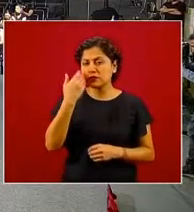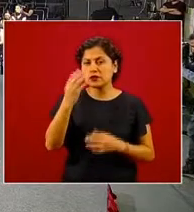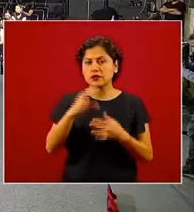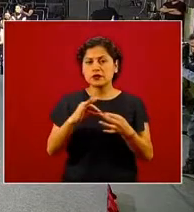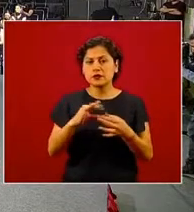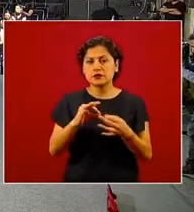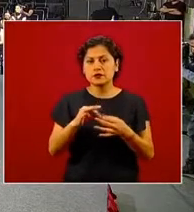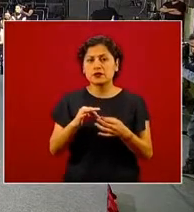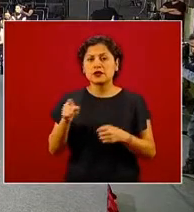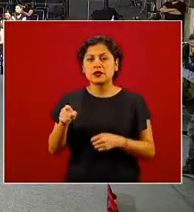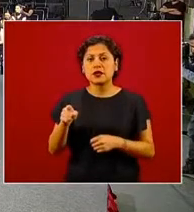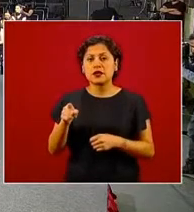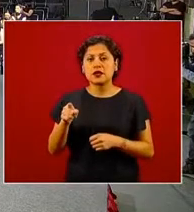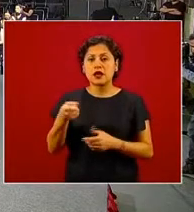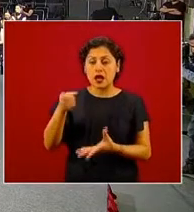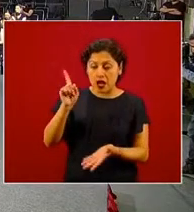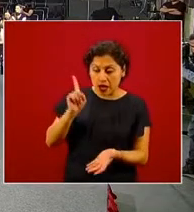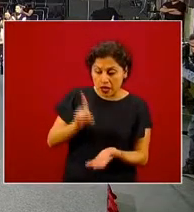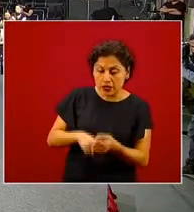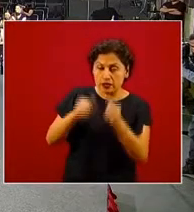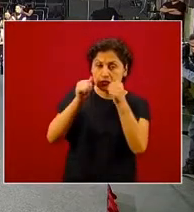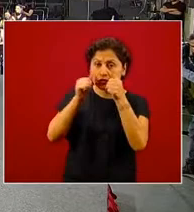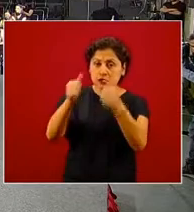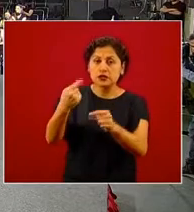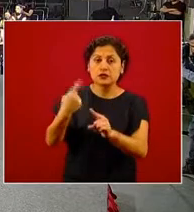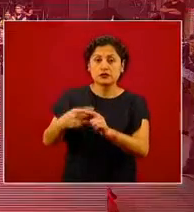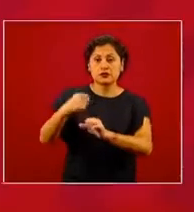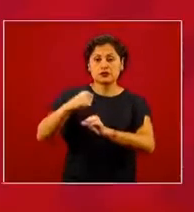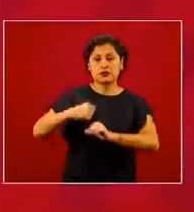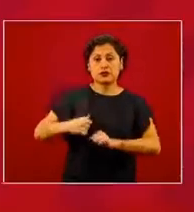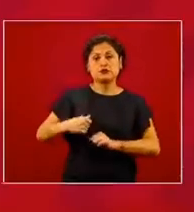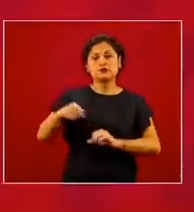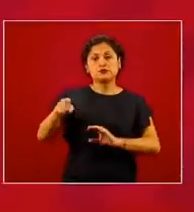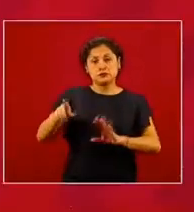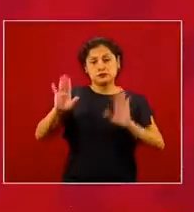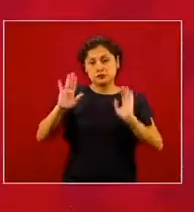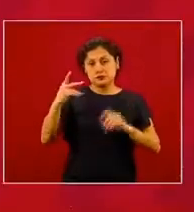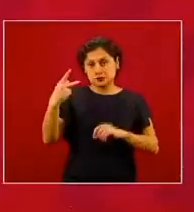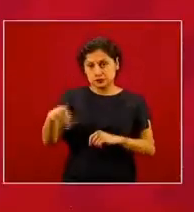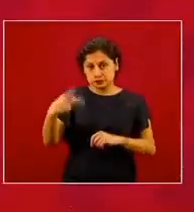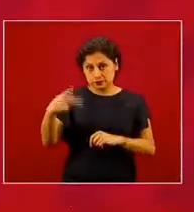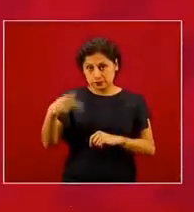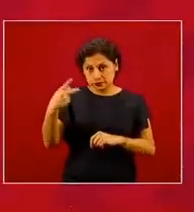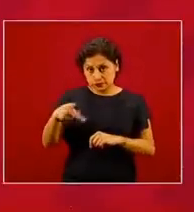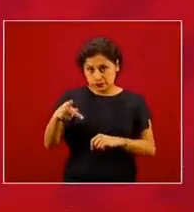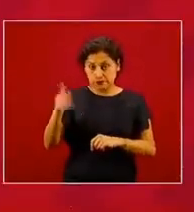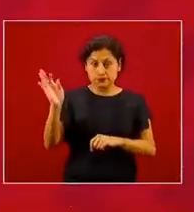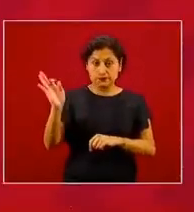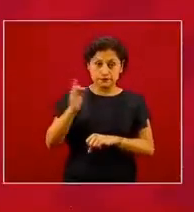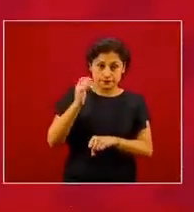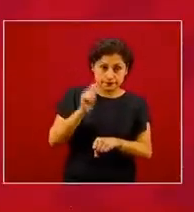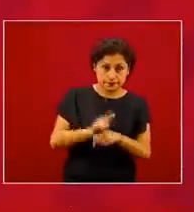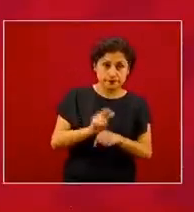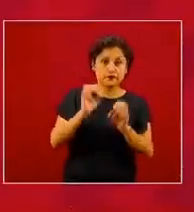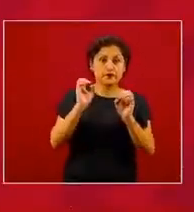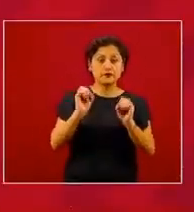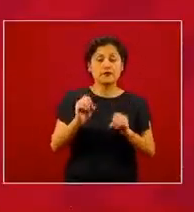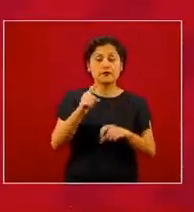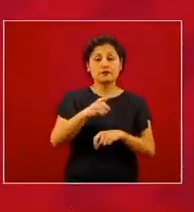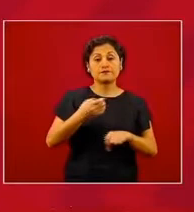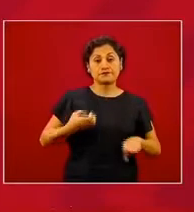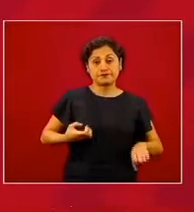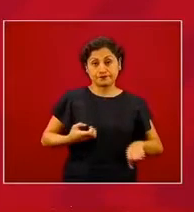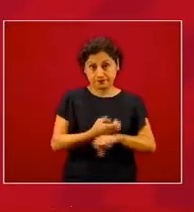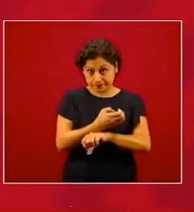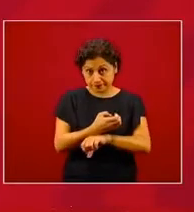Yes, those interventions are being done by the states in which the detention center is located. So